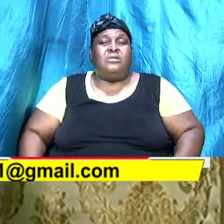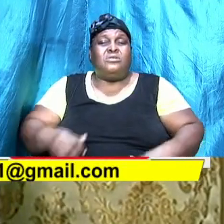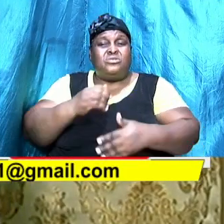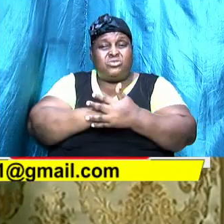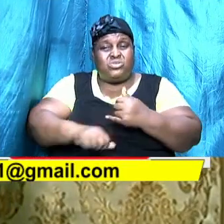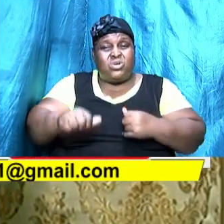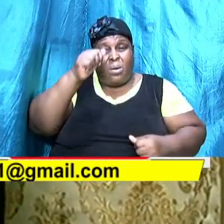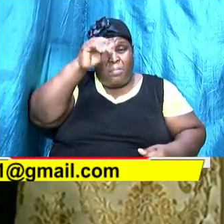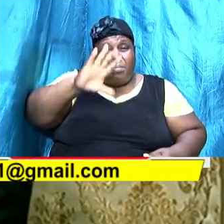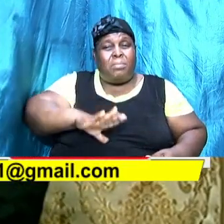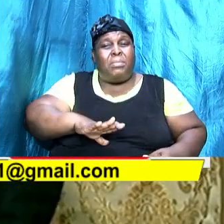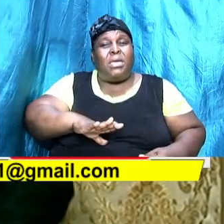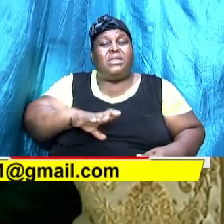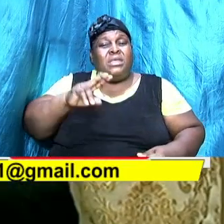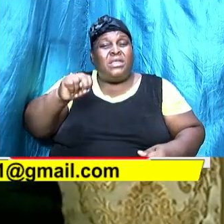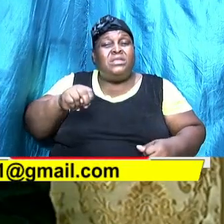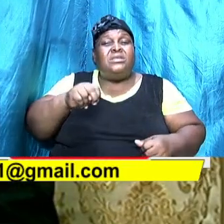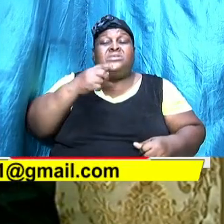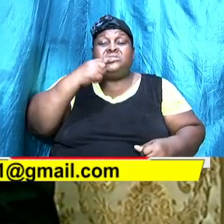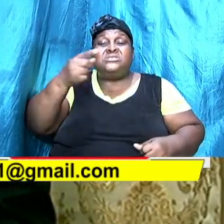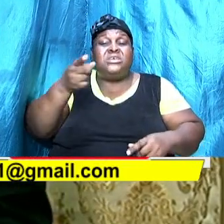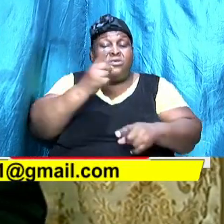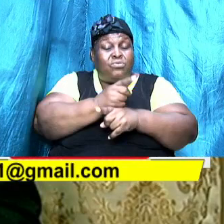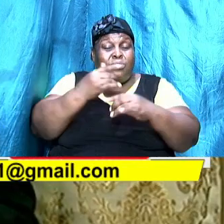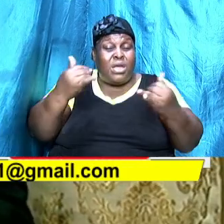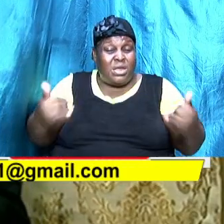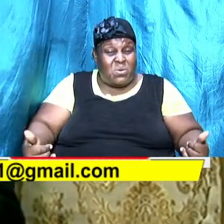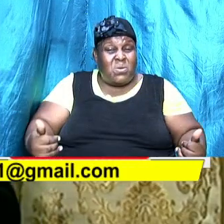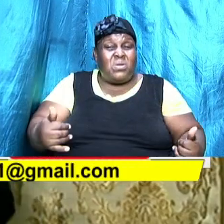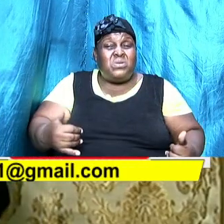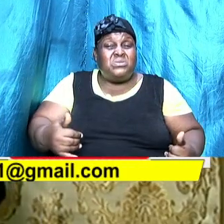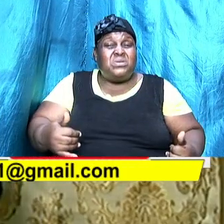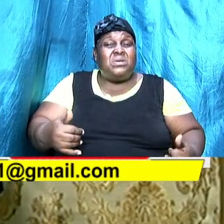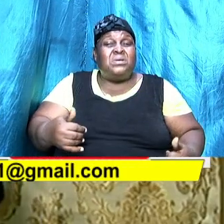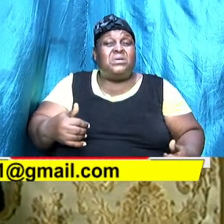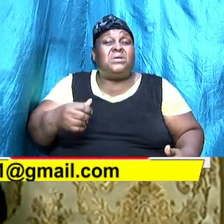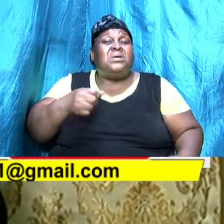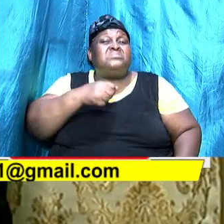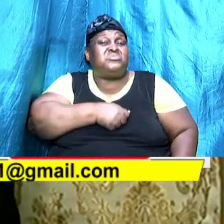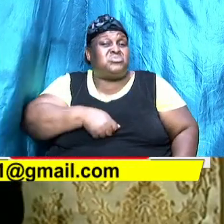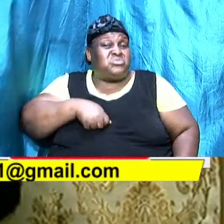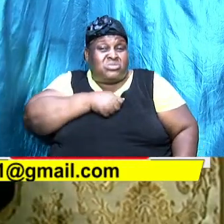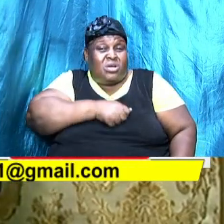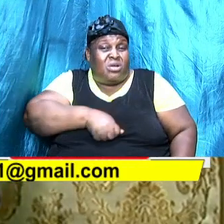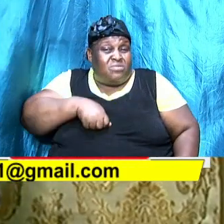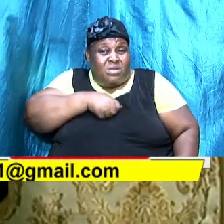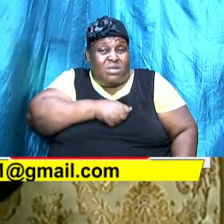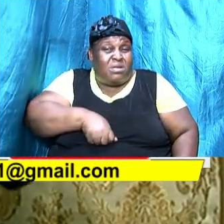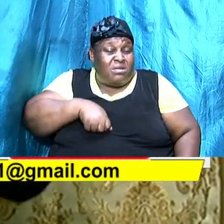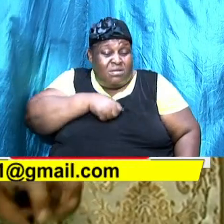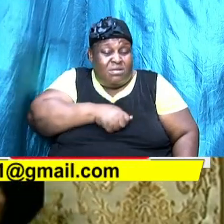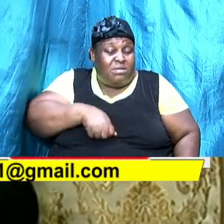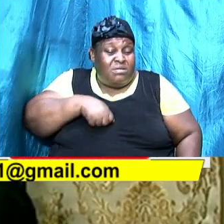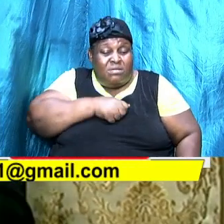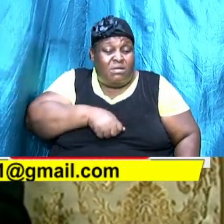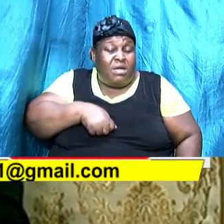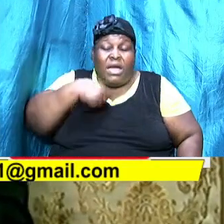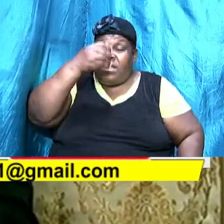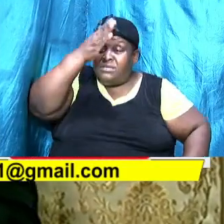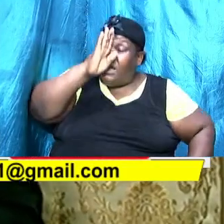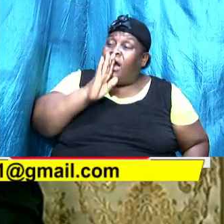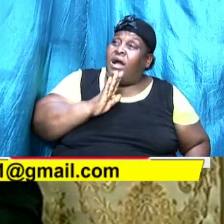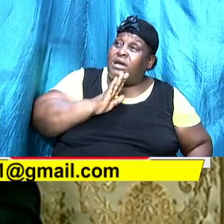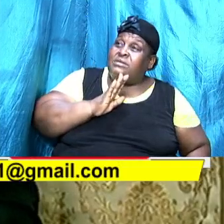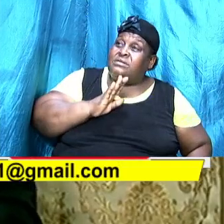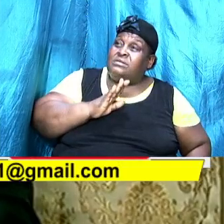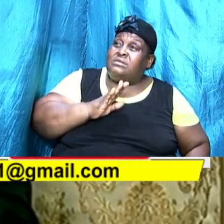need to be saying right now that I am sorry. Some men need to be admitting to their spouses and to God that I